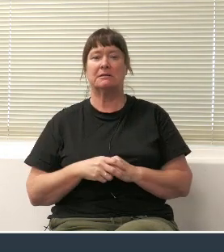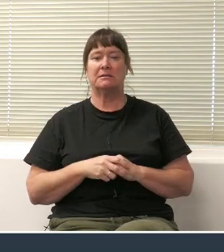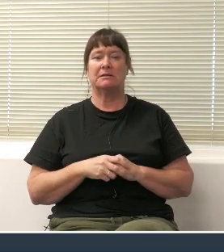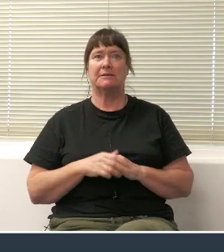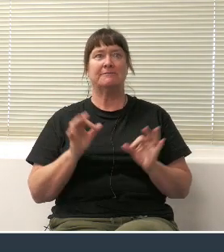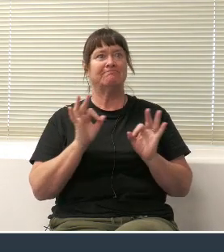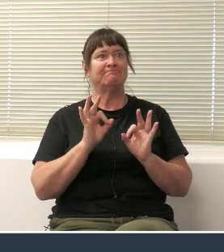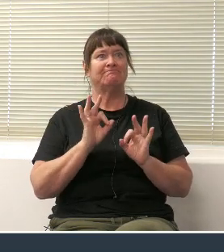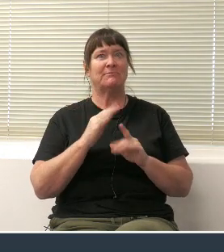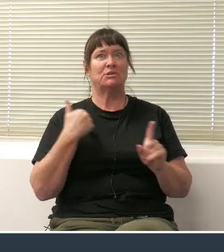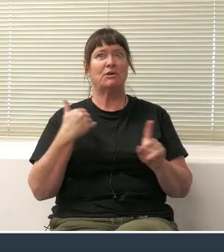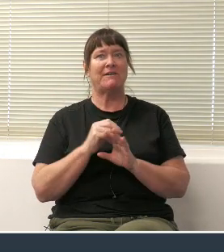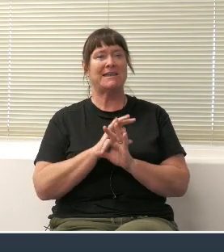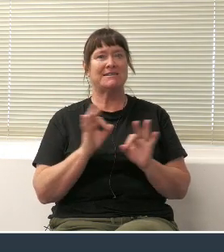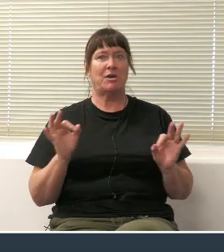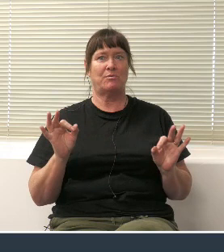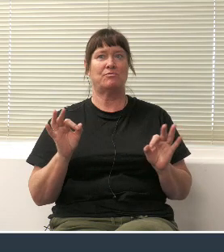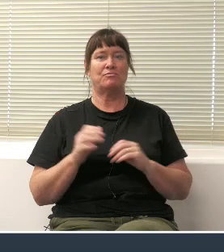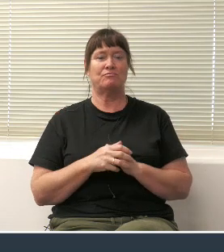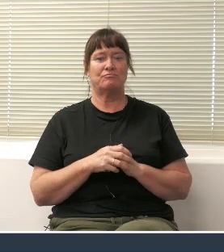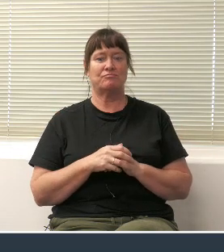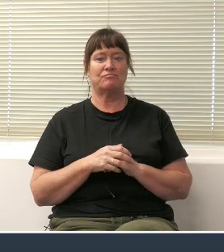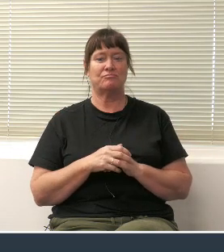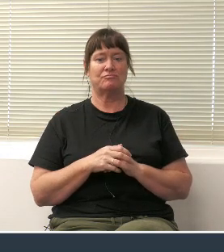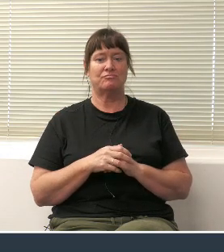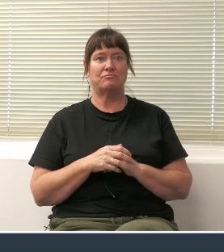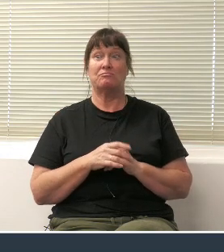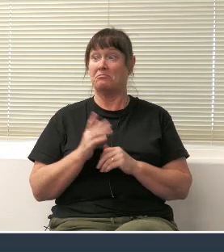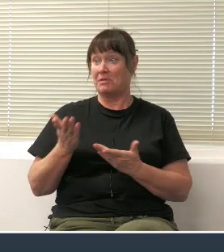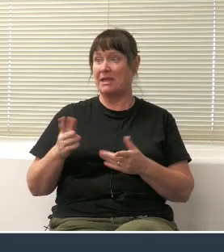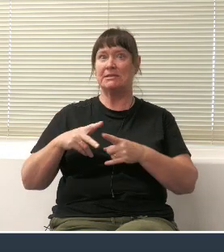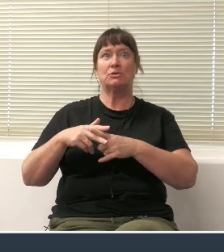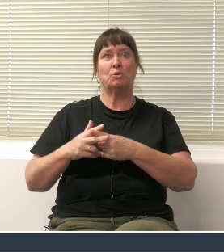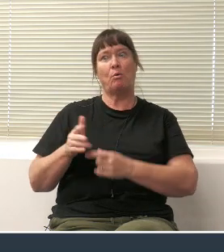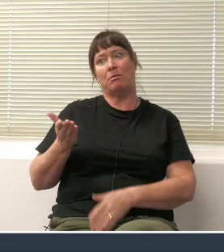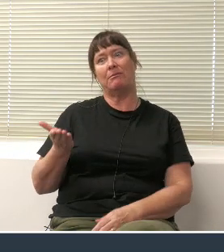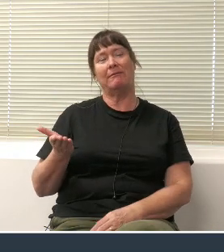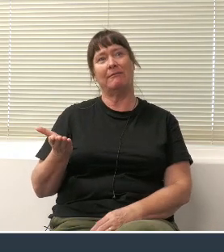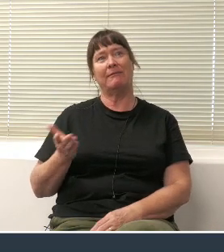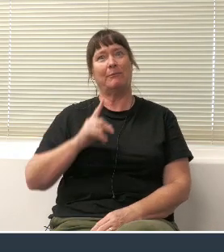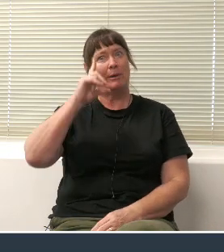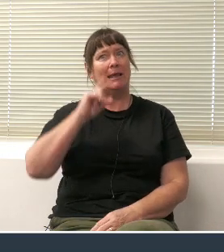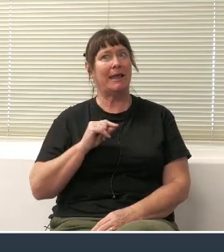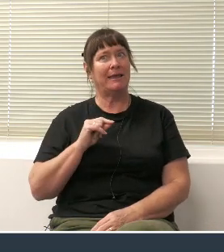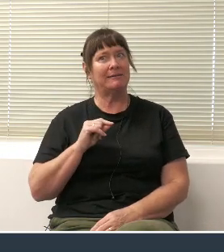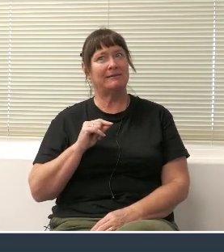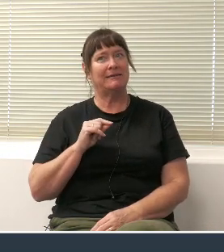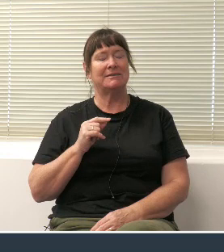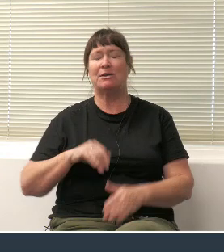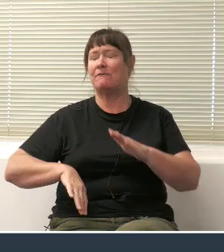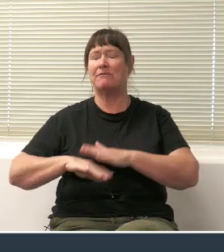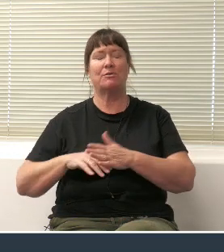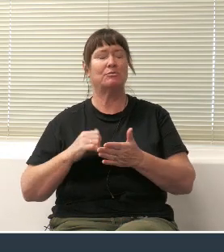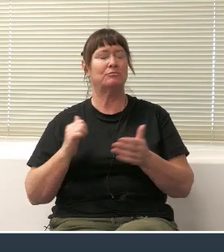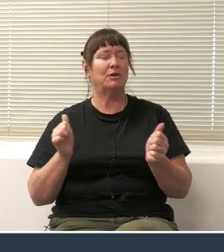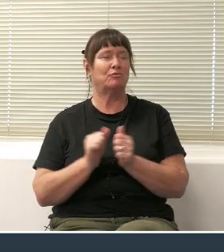we haven't found that opportunity of investment, and here is a tool by which we can do that. So I'm fully